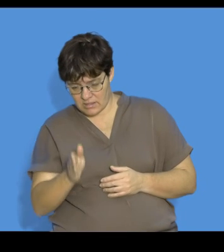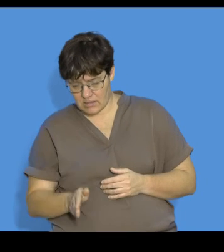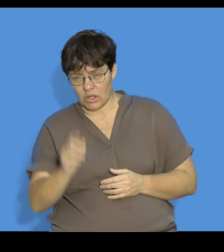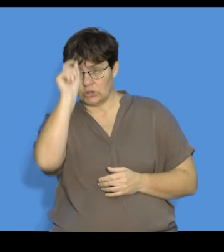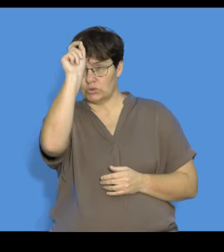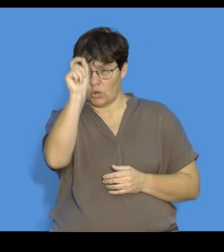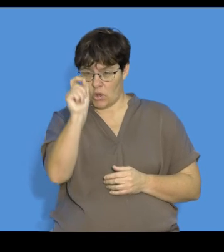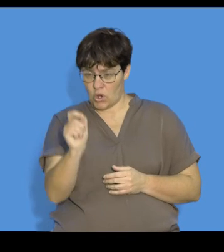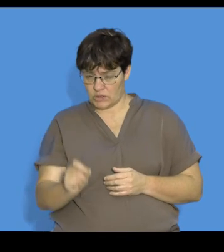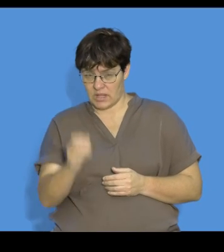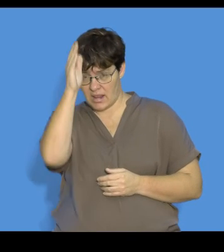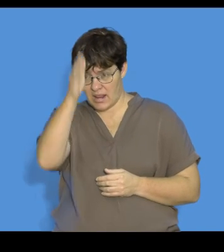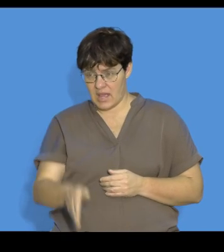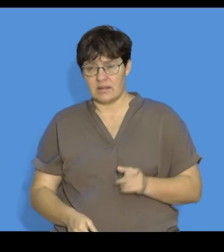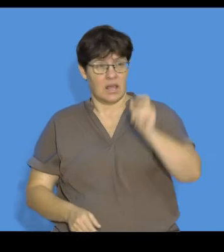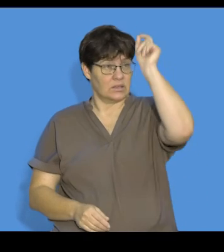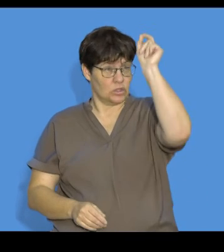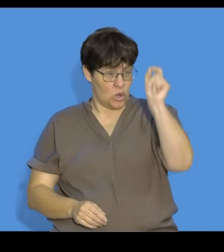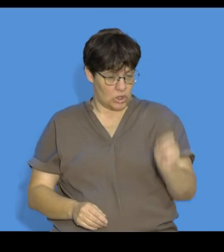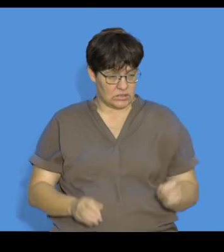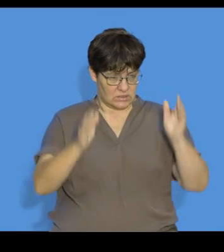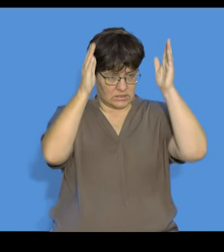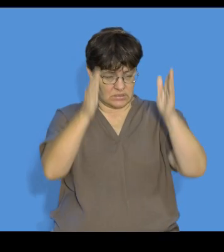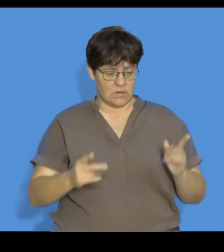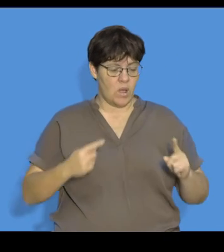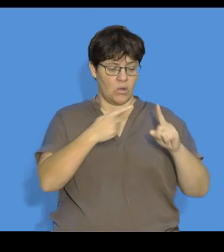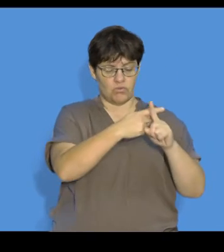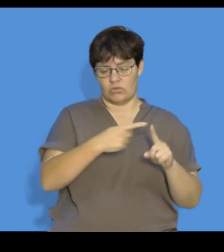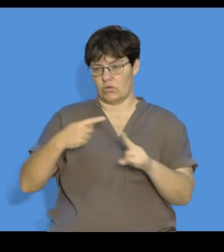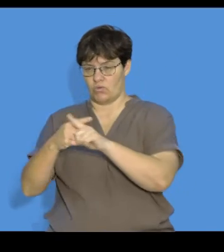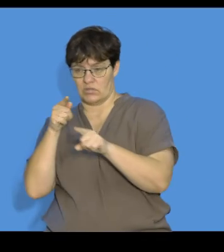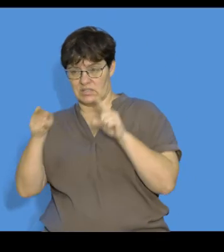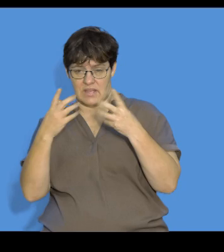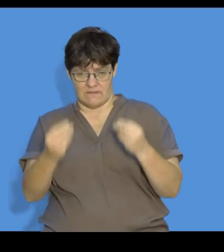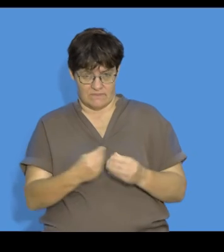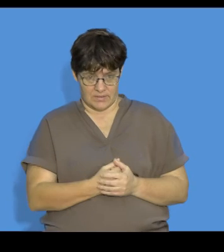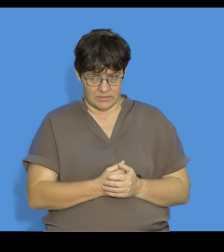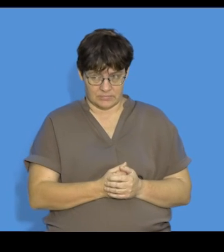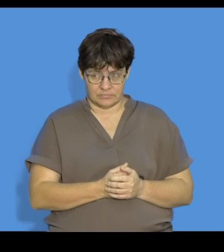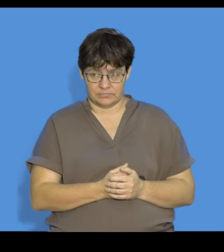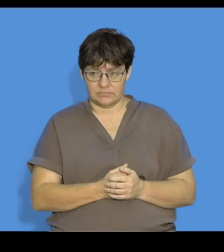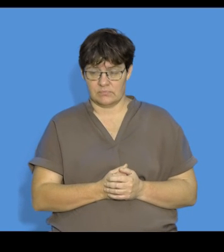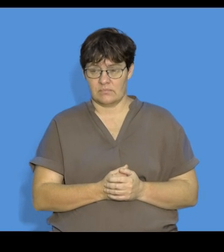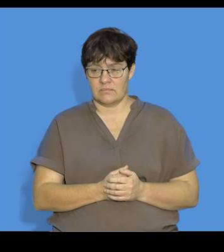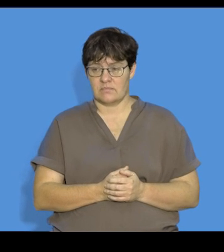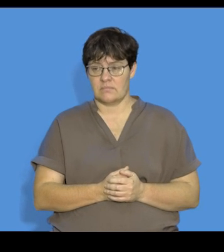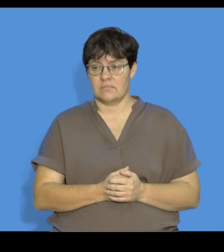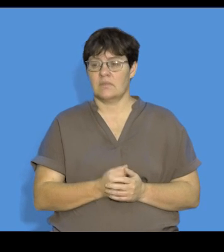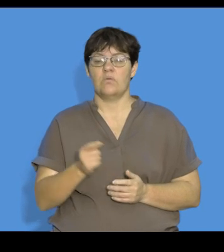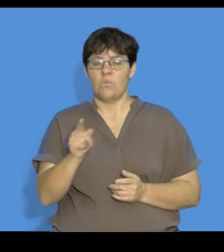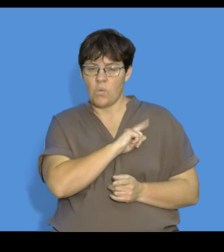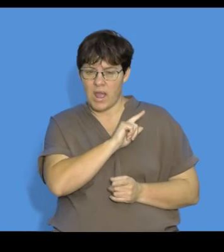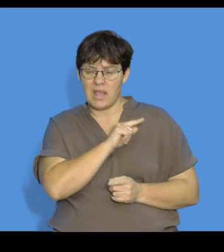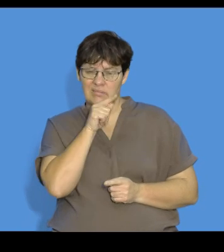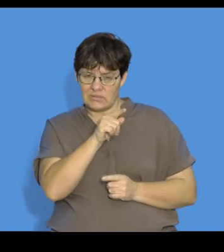using a vertical dotted line, right? Labeling your intercepts of the graphs, where they're intersecting with